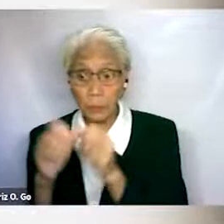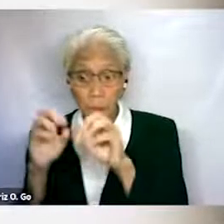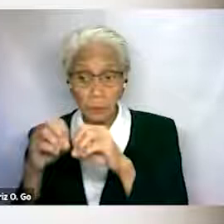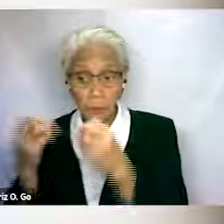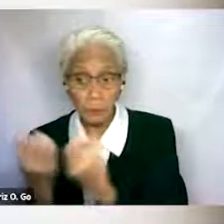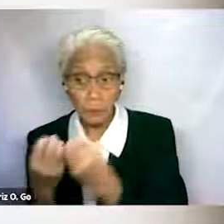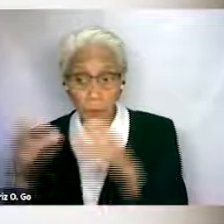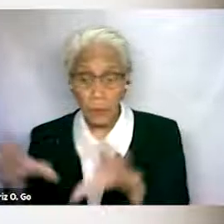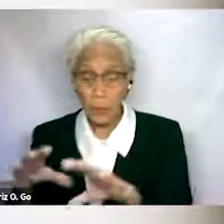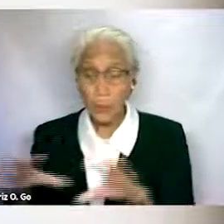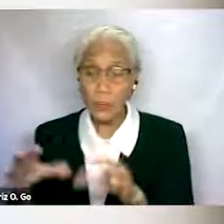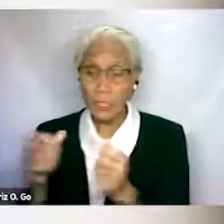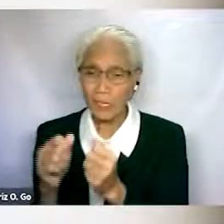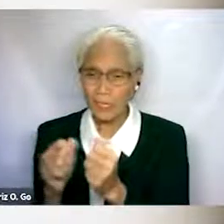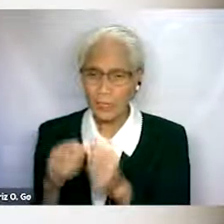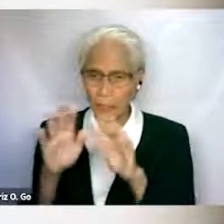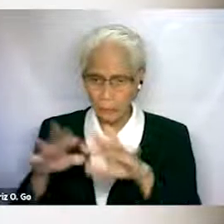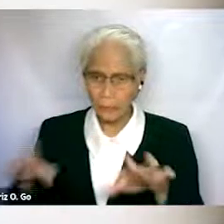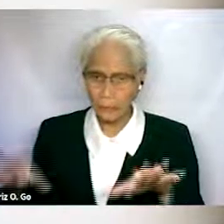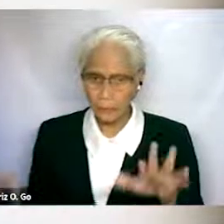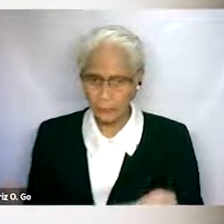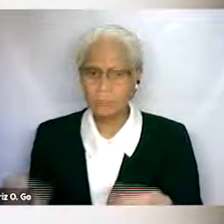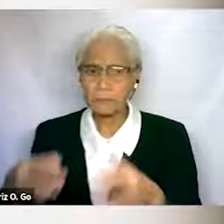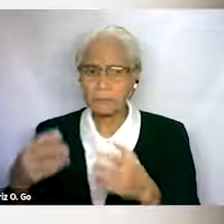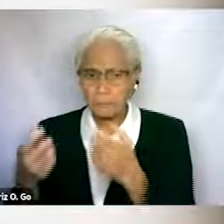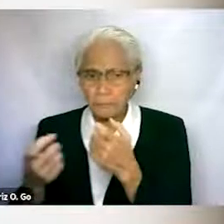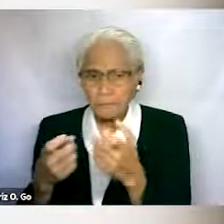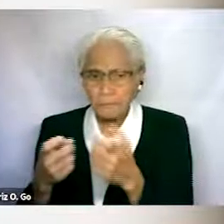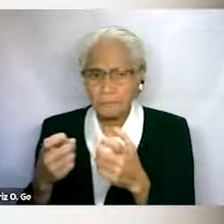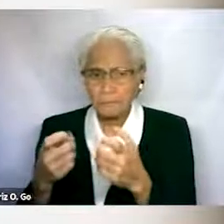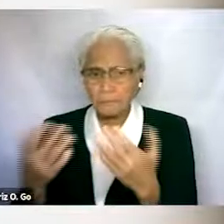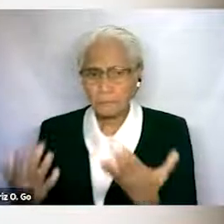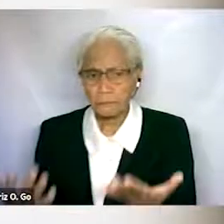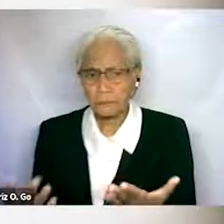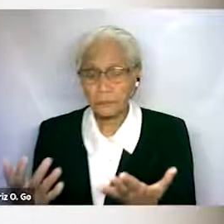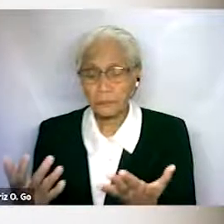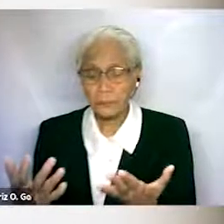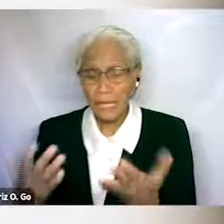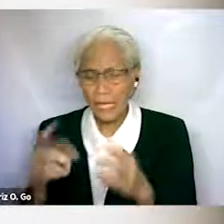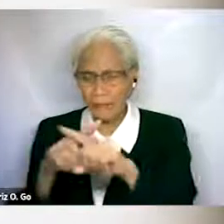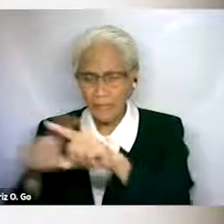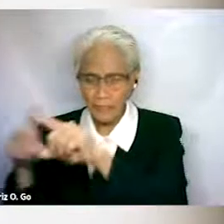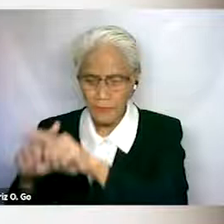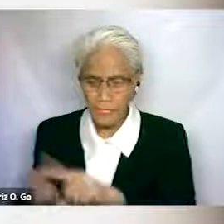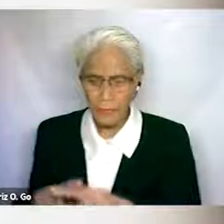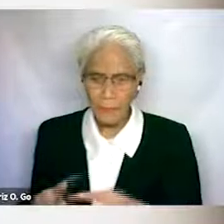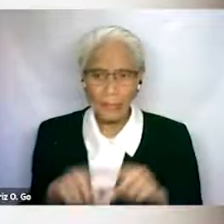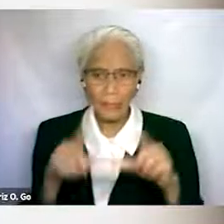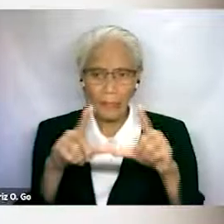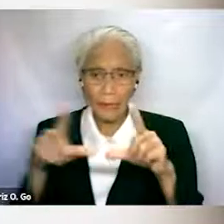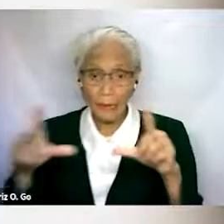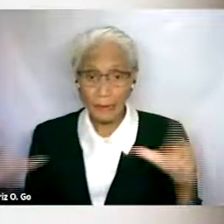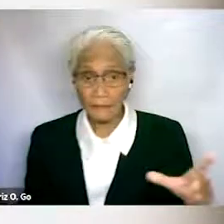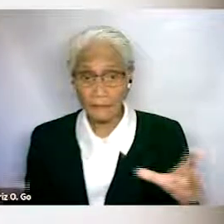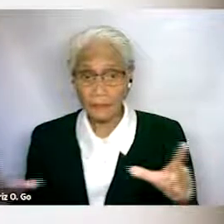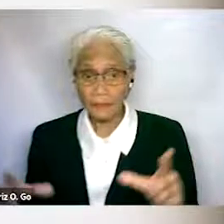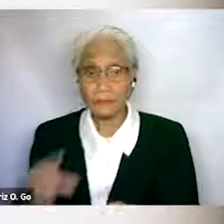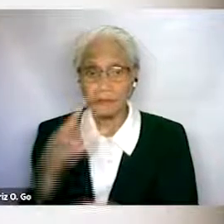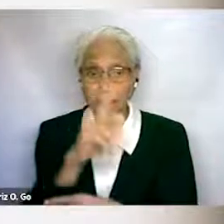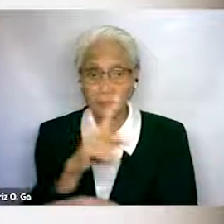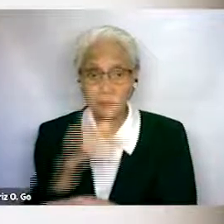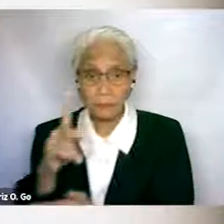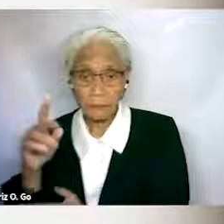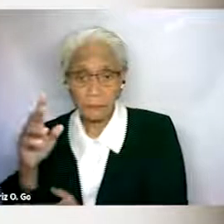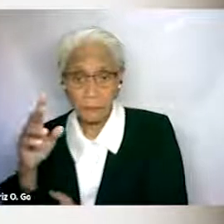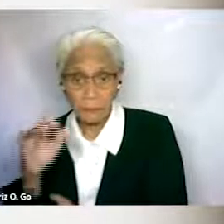We refer to previous UPR recommendations of our country. We refer to views in the cases. I mentioned that the Philippines has 3 cases, so